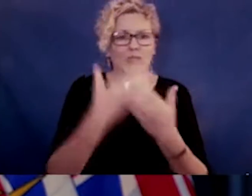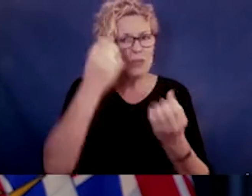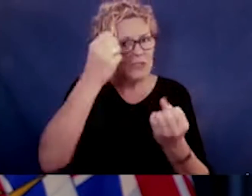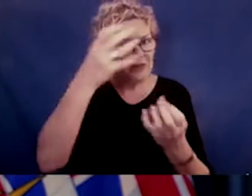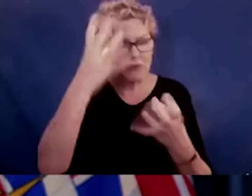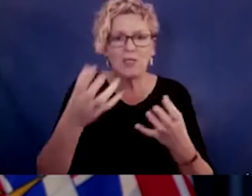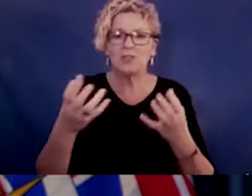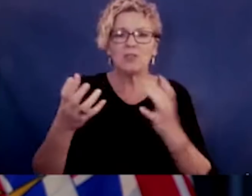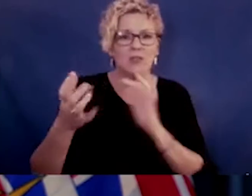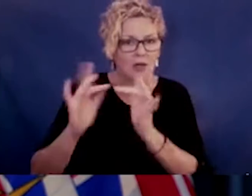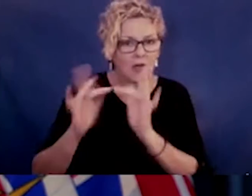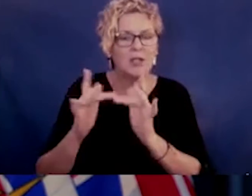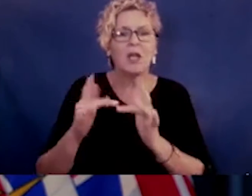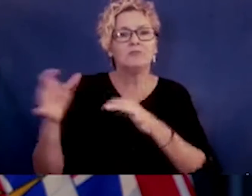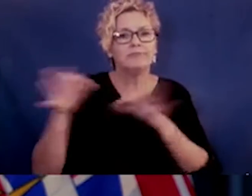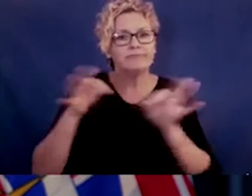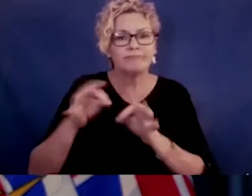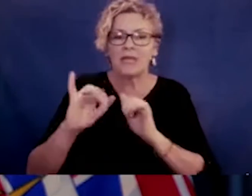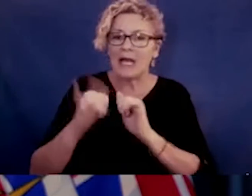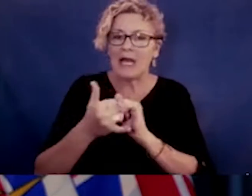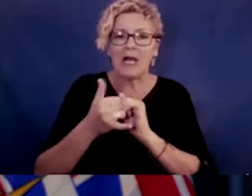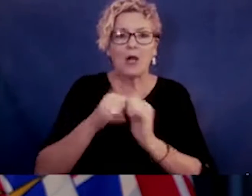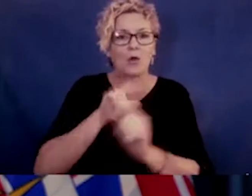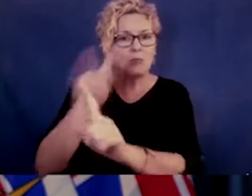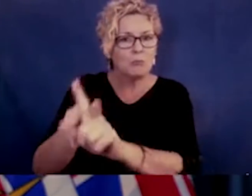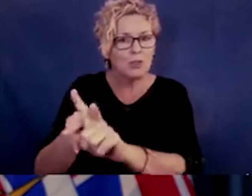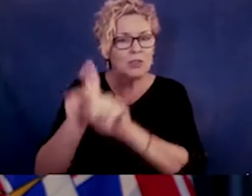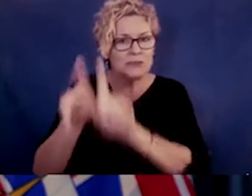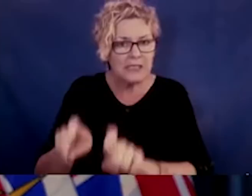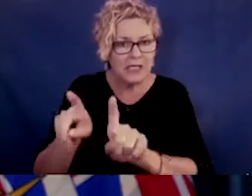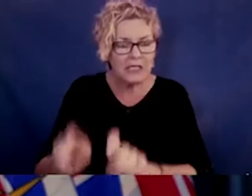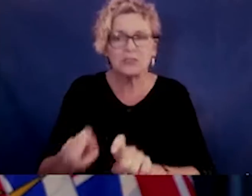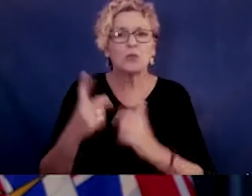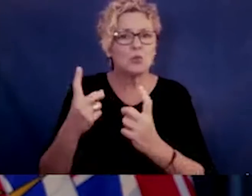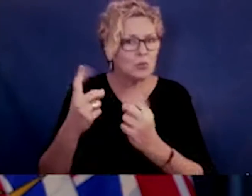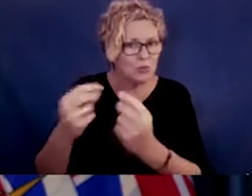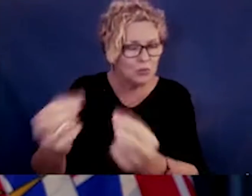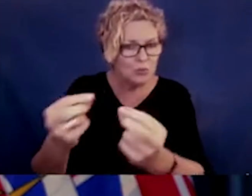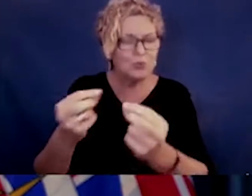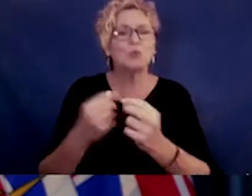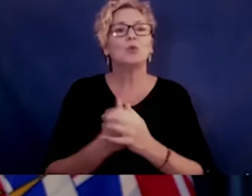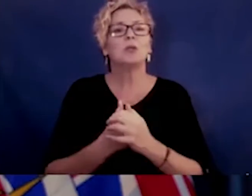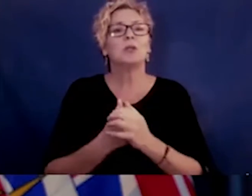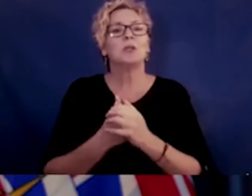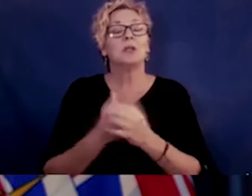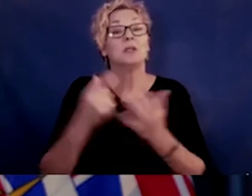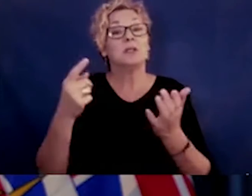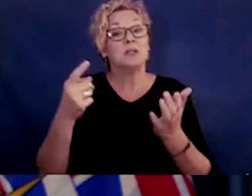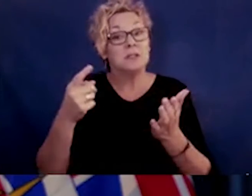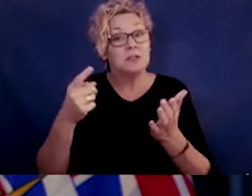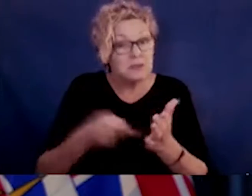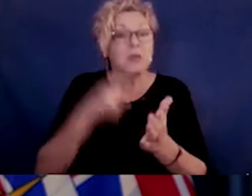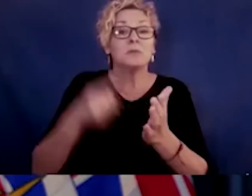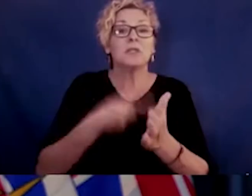you know. In large part, this is because we know that the symptoms of COVID-19 can take several days to develop, and for some people